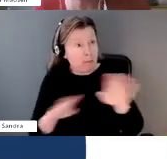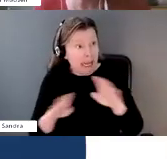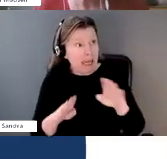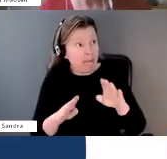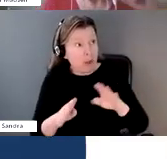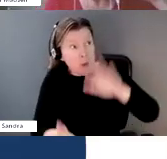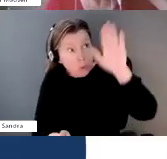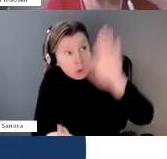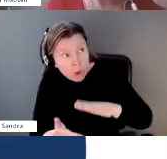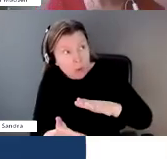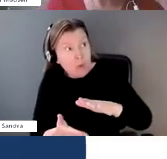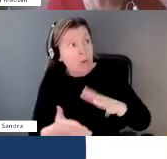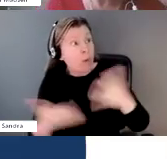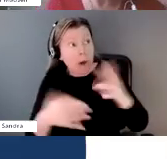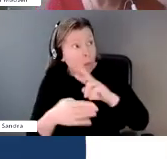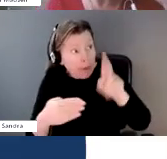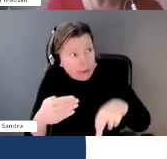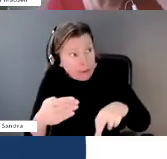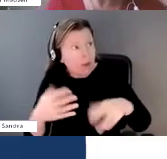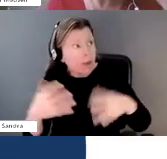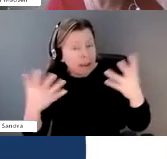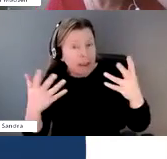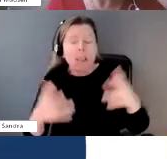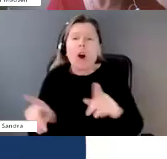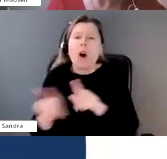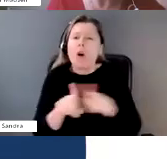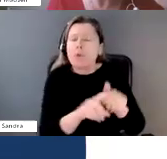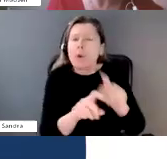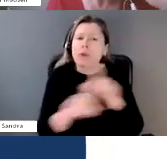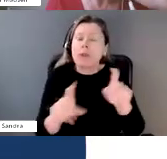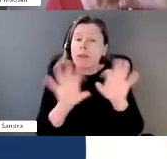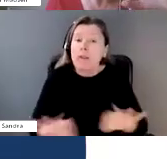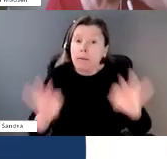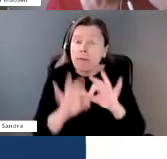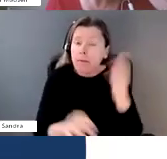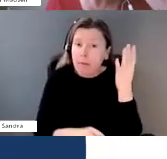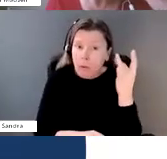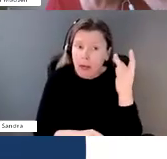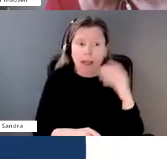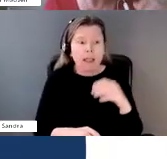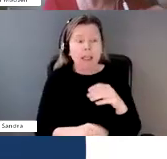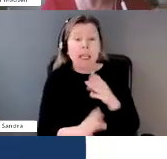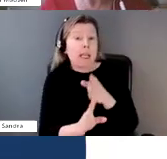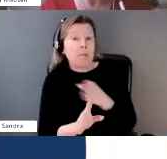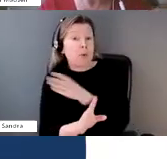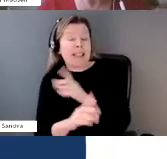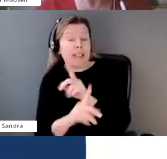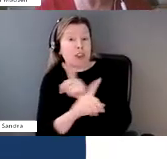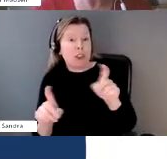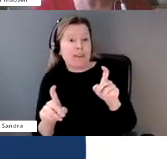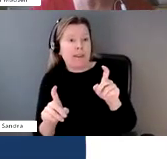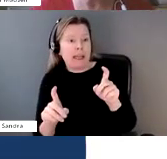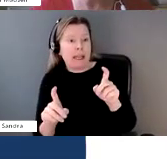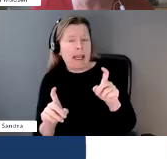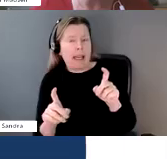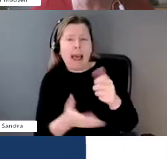reduced. But also a survey is really important because the pre-survey gave a lay of